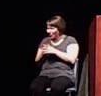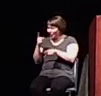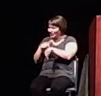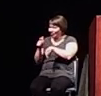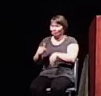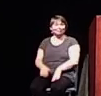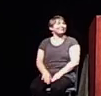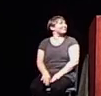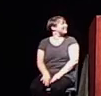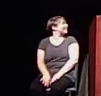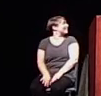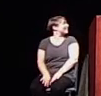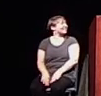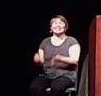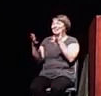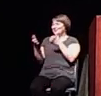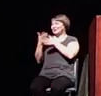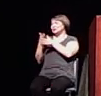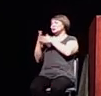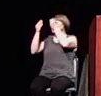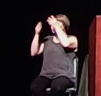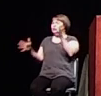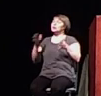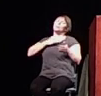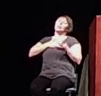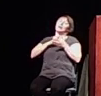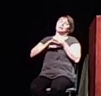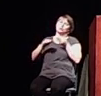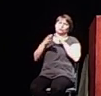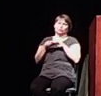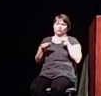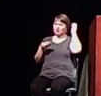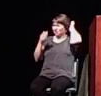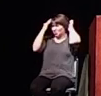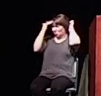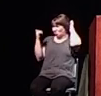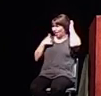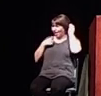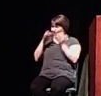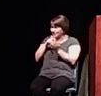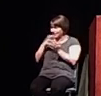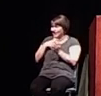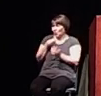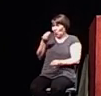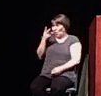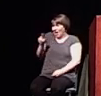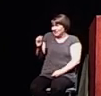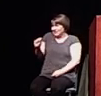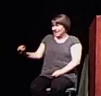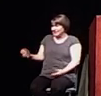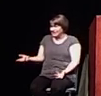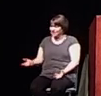So I want to share a little bit about my own personal story and why I study whiteness, because to be